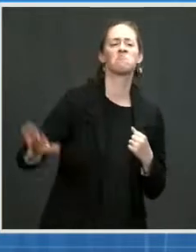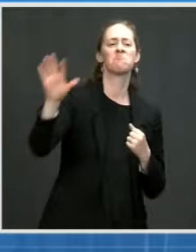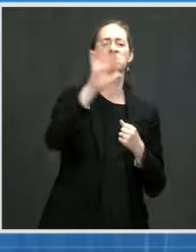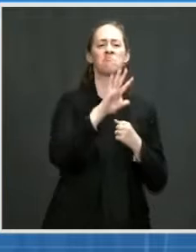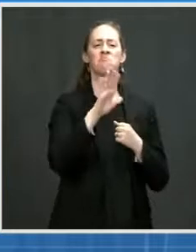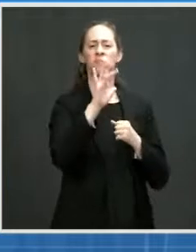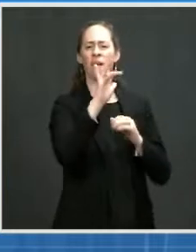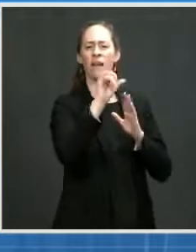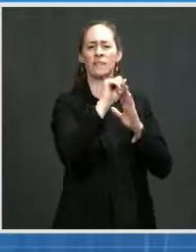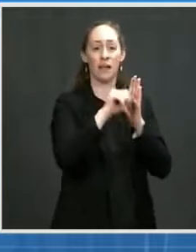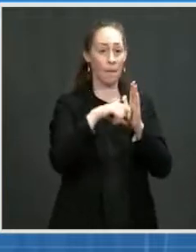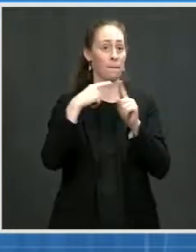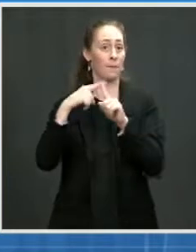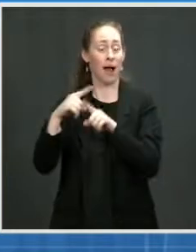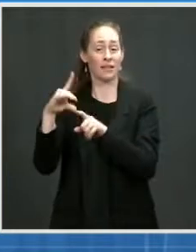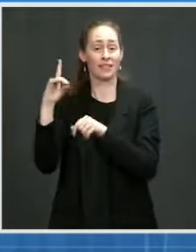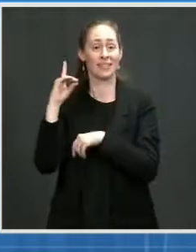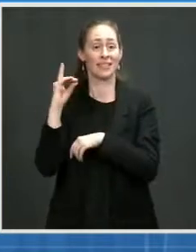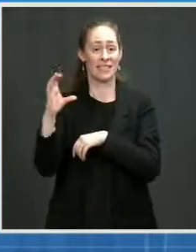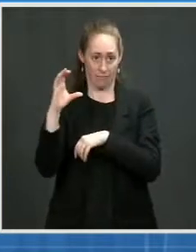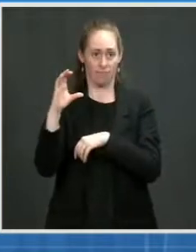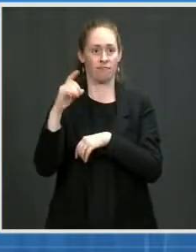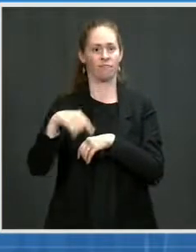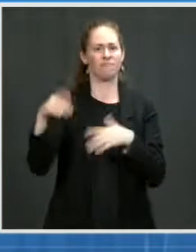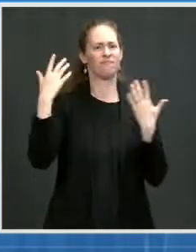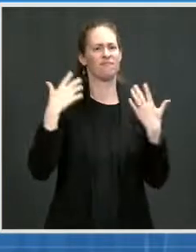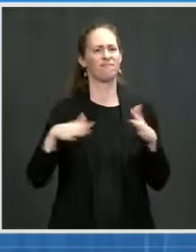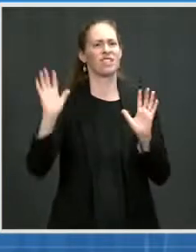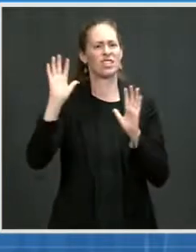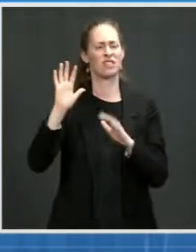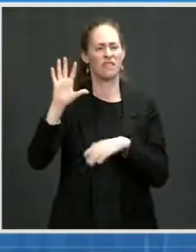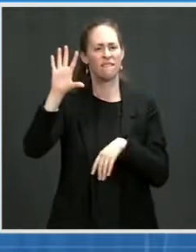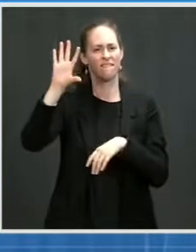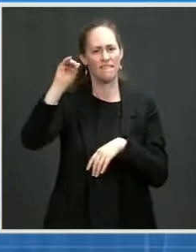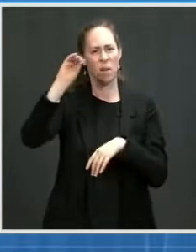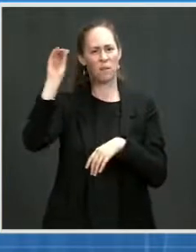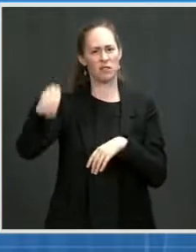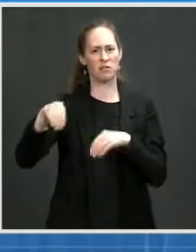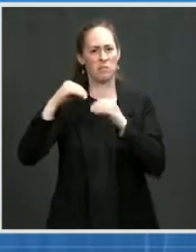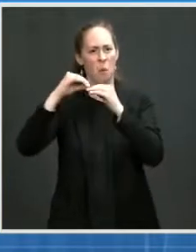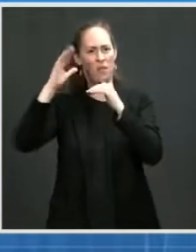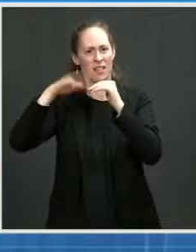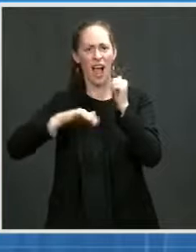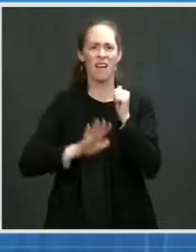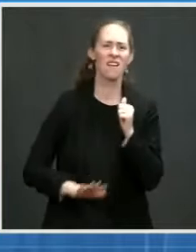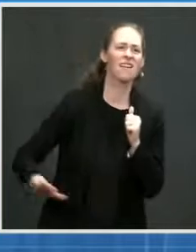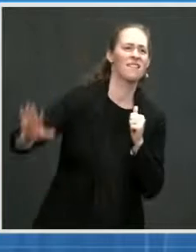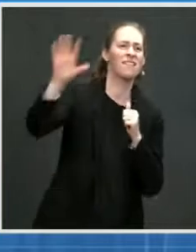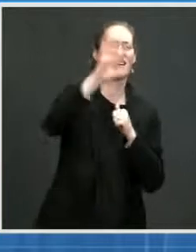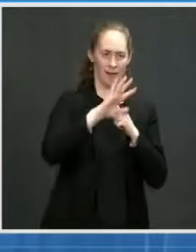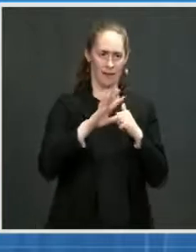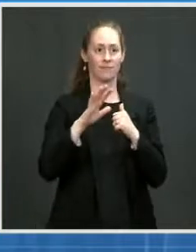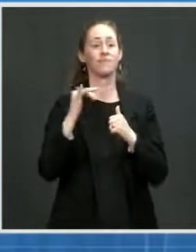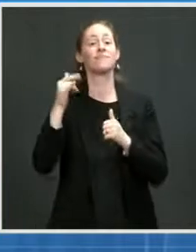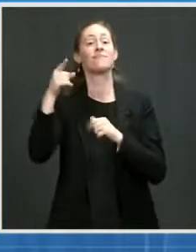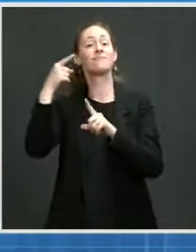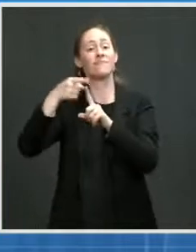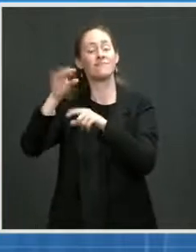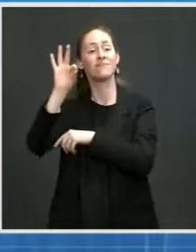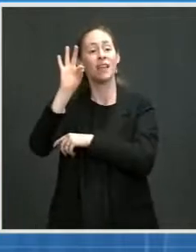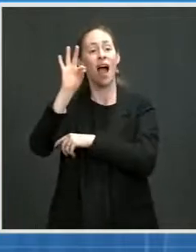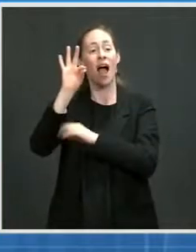have fully vaccinated 50% or more of their adult population, and 9 states have recently crossed the threshold